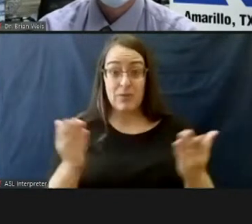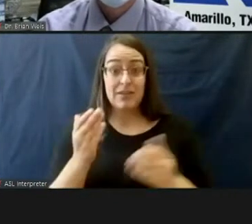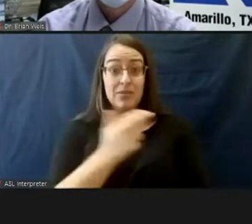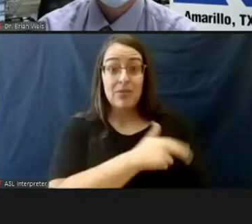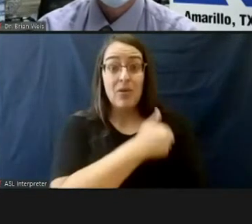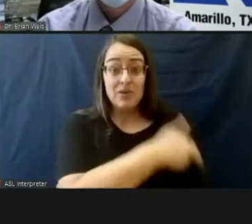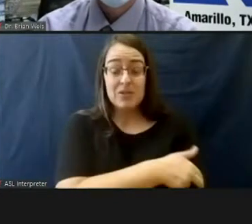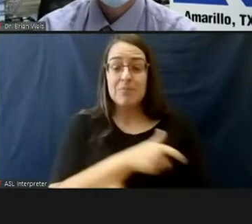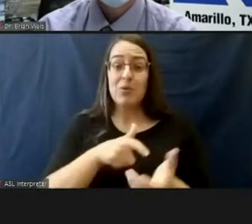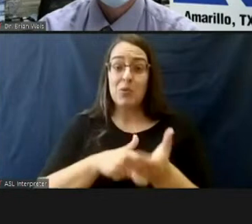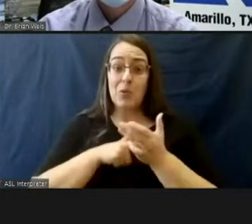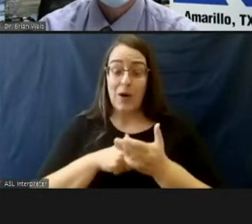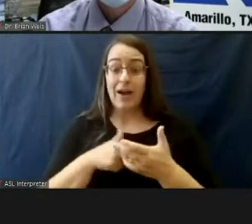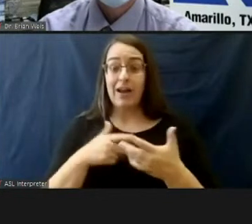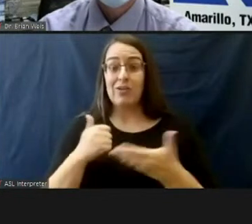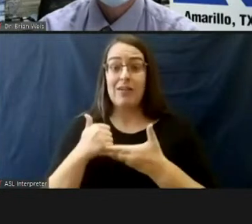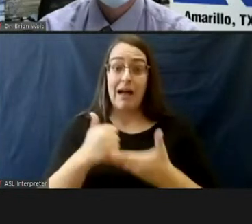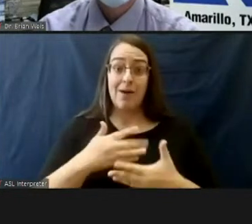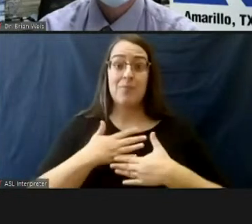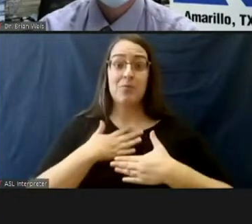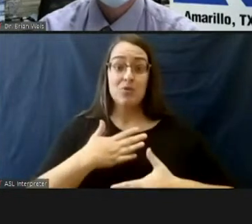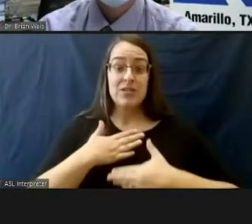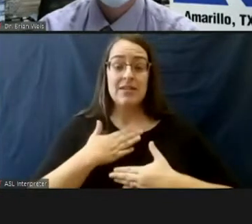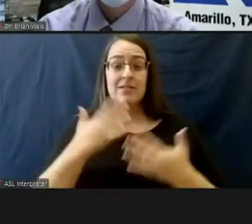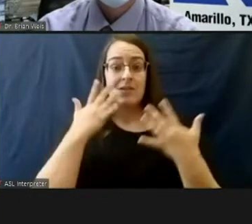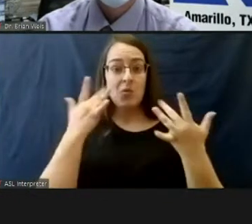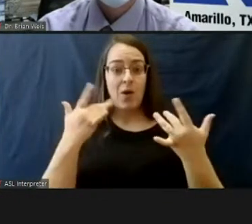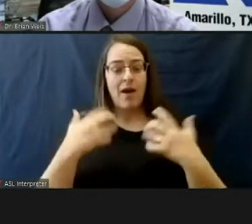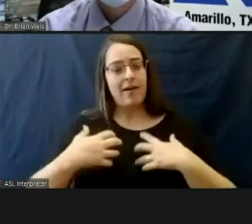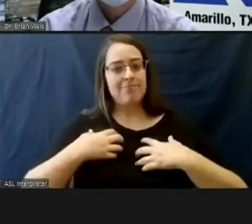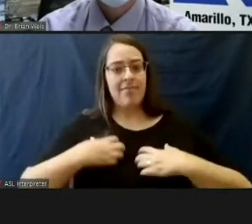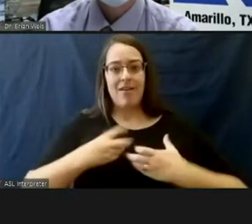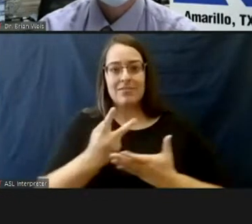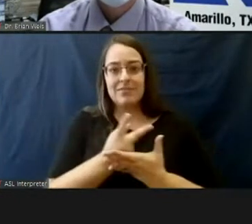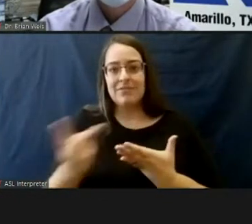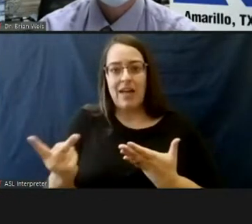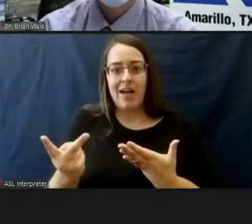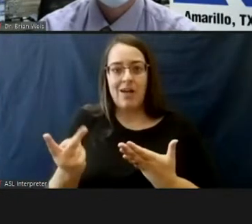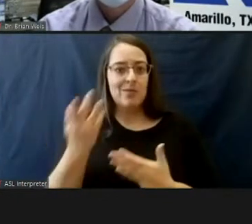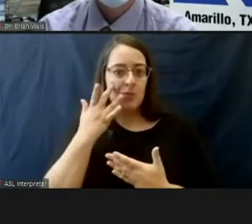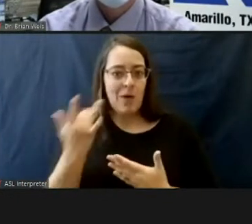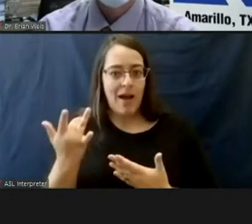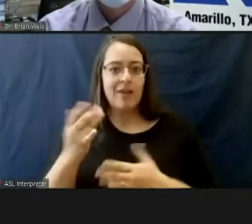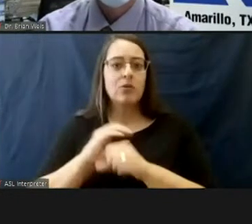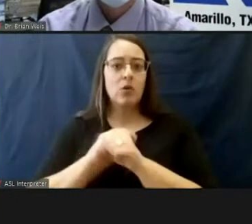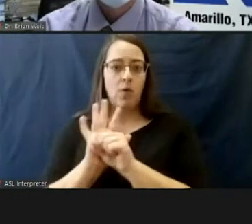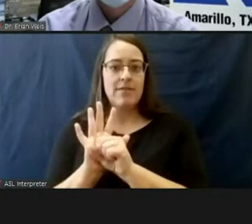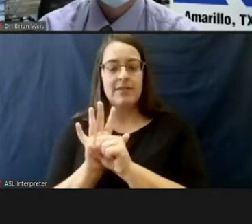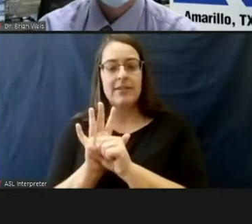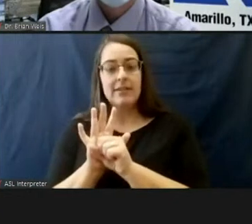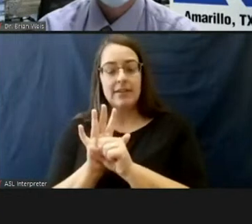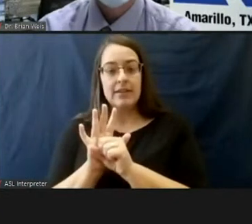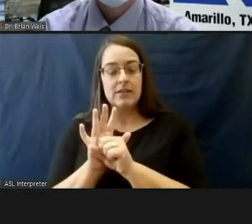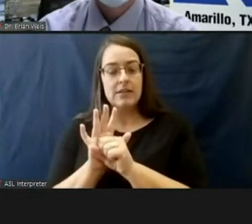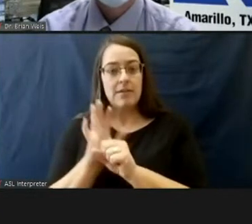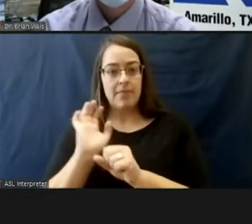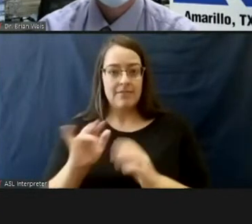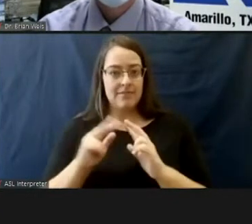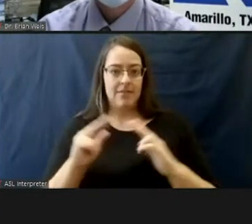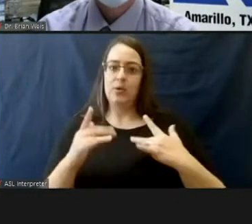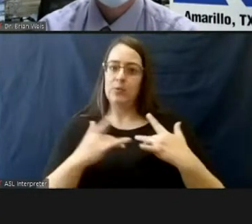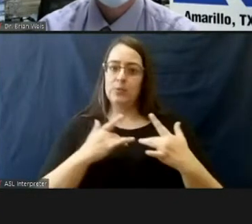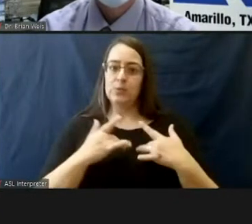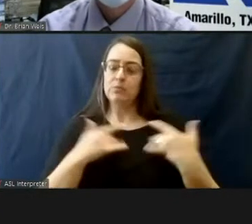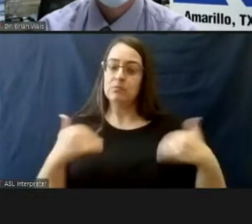requiring the ventilator because of severe respiratory failure from COVID-19. It's still quite concerning. Of